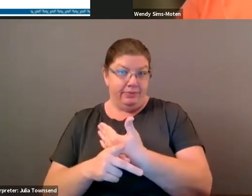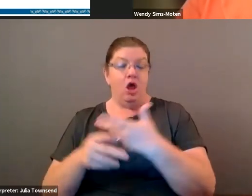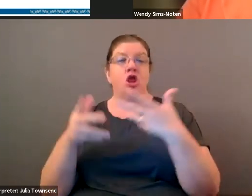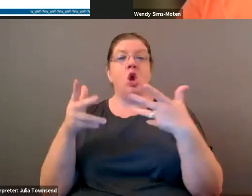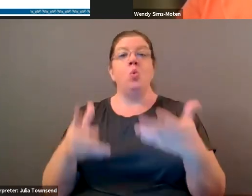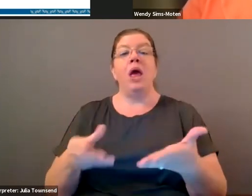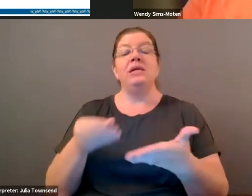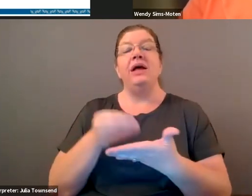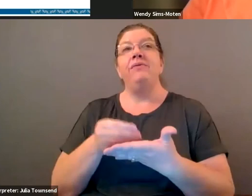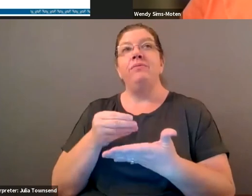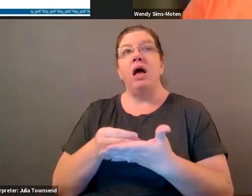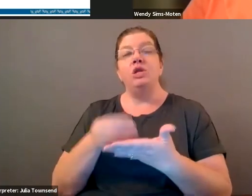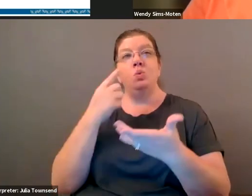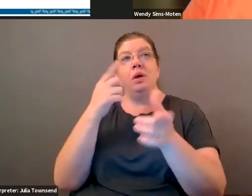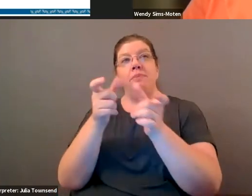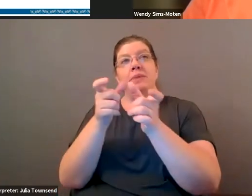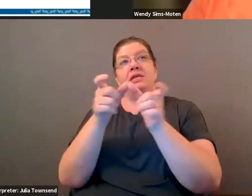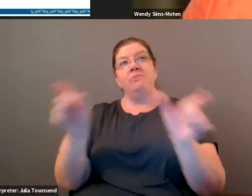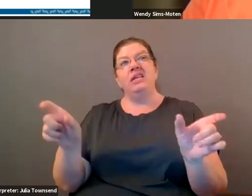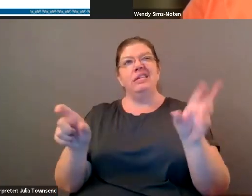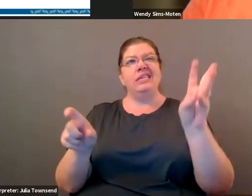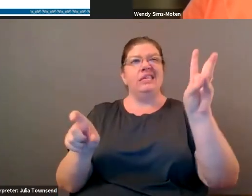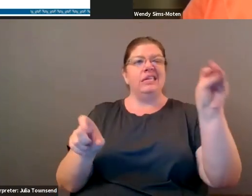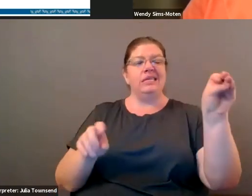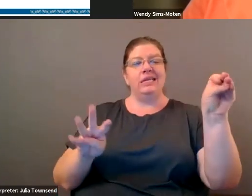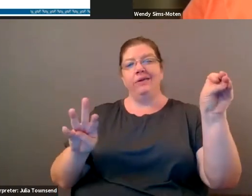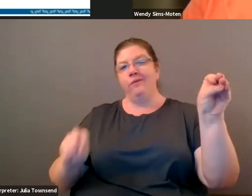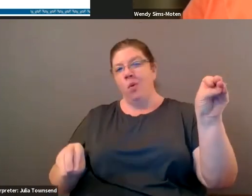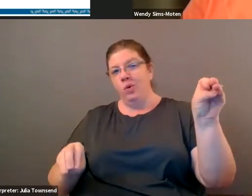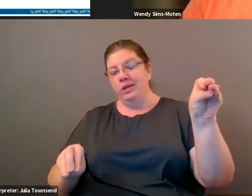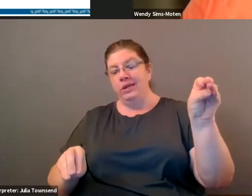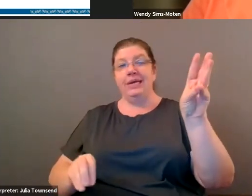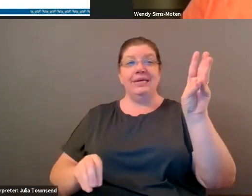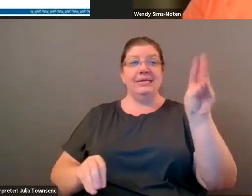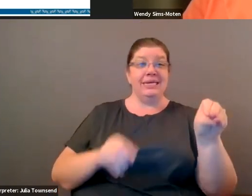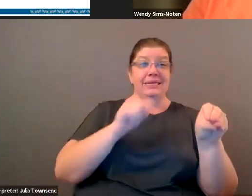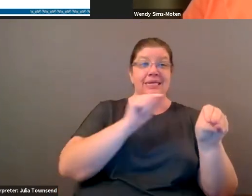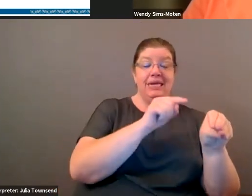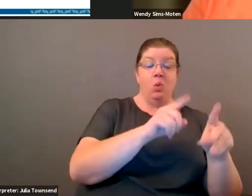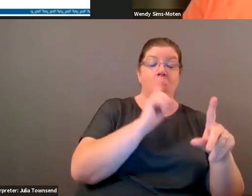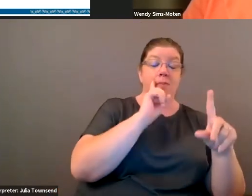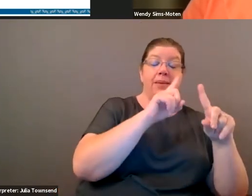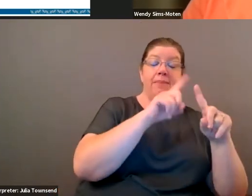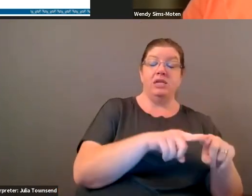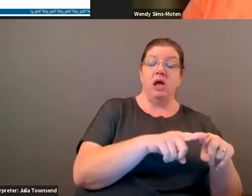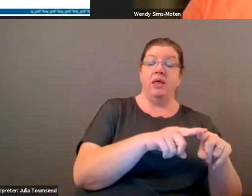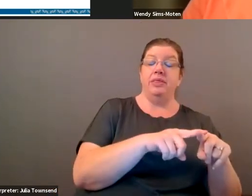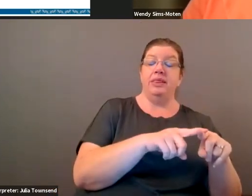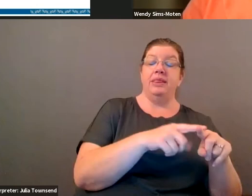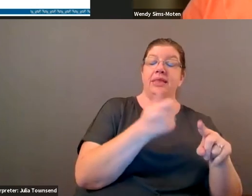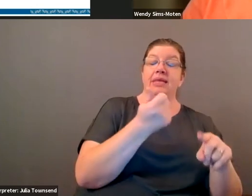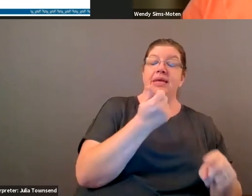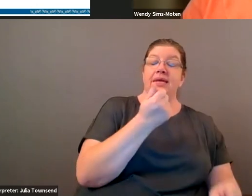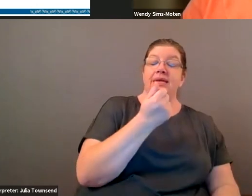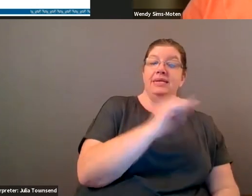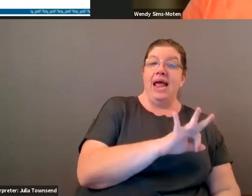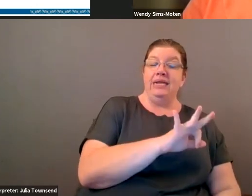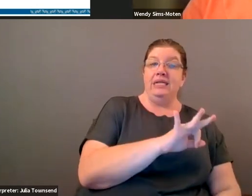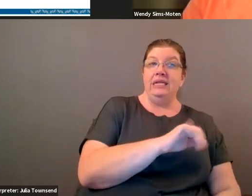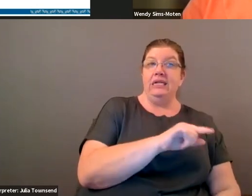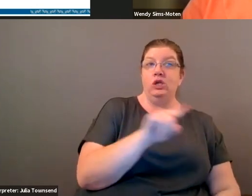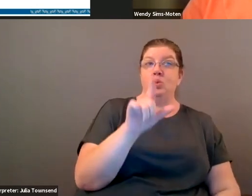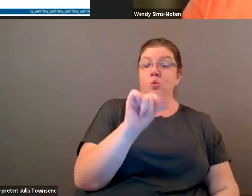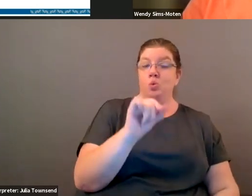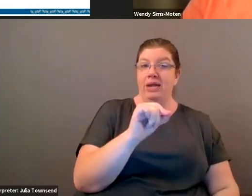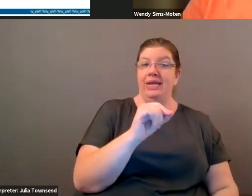funds will be split of a 60-40 split. 60% will be based on the 1920 kindergarten allotment.